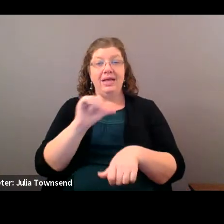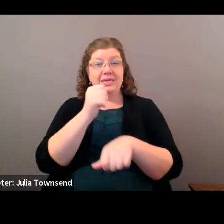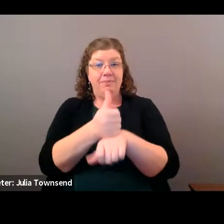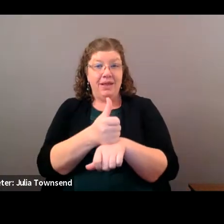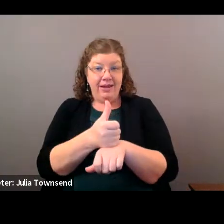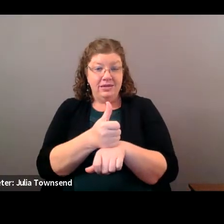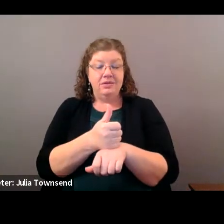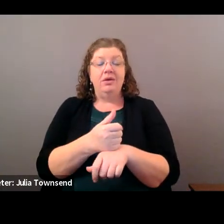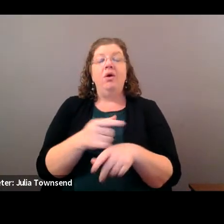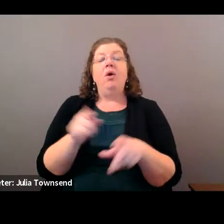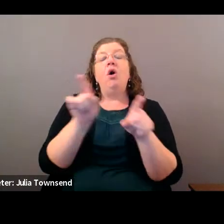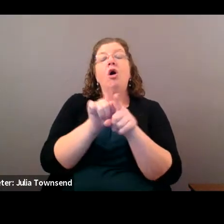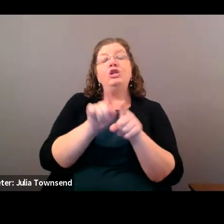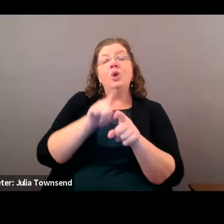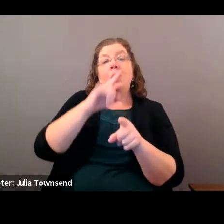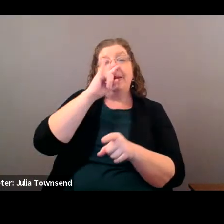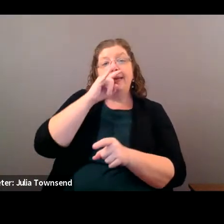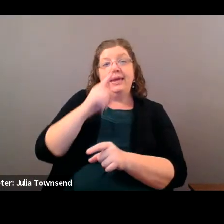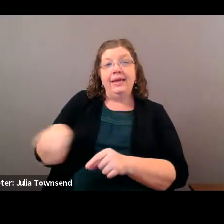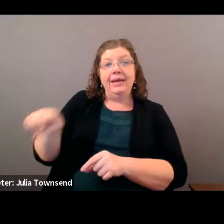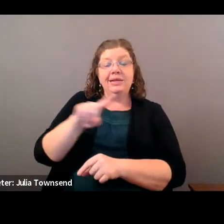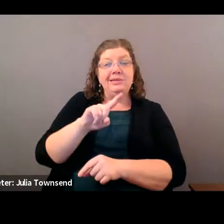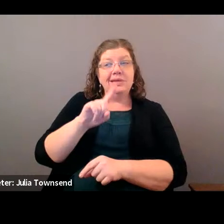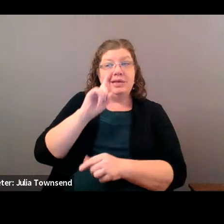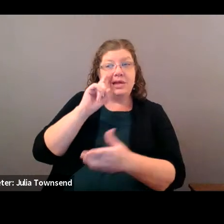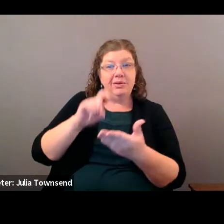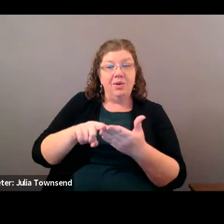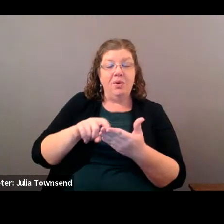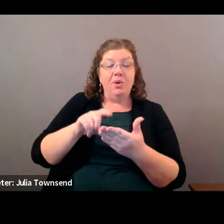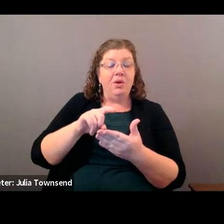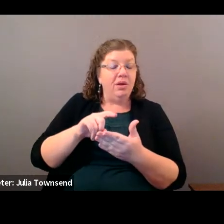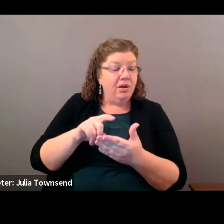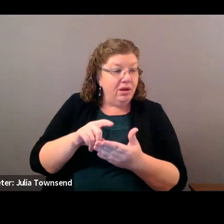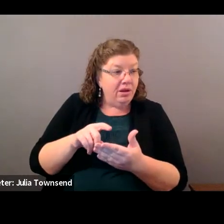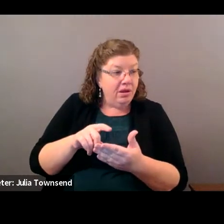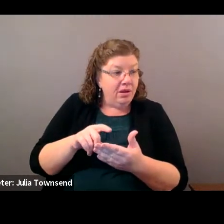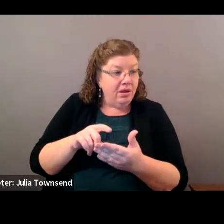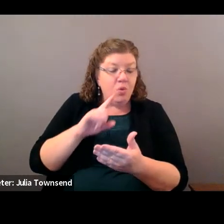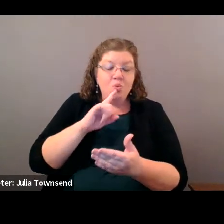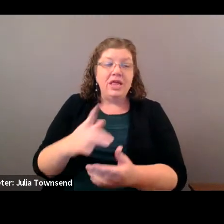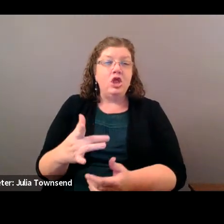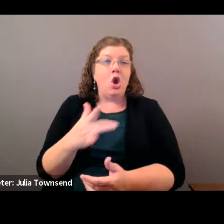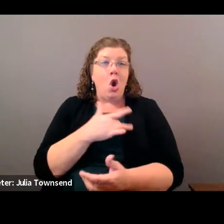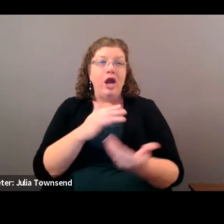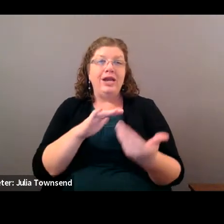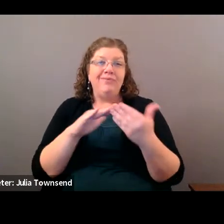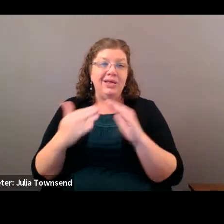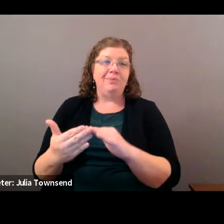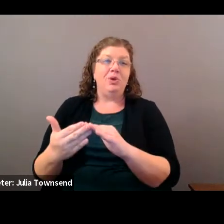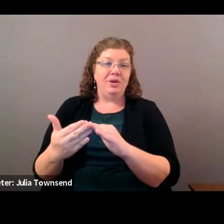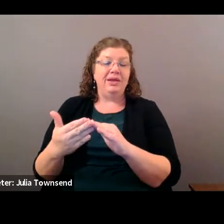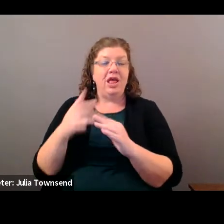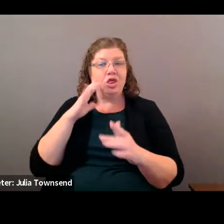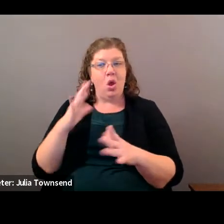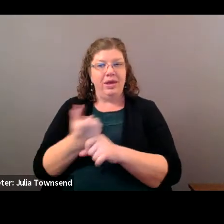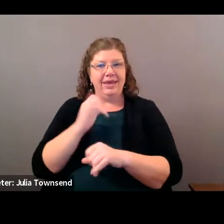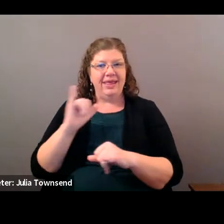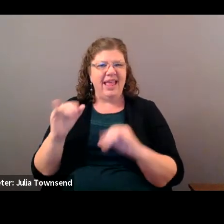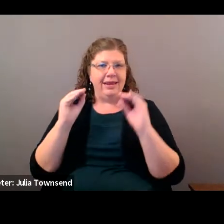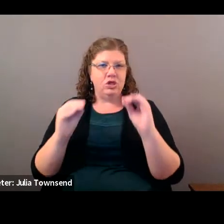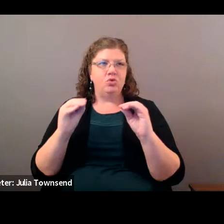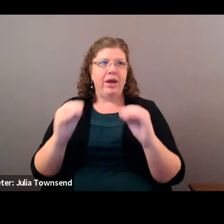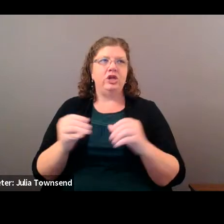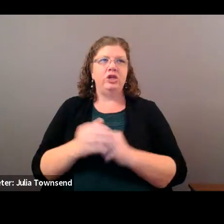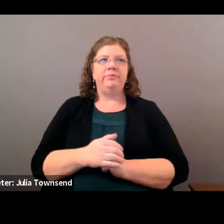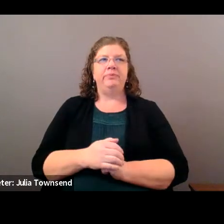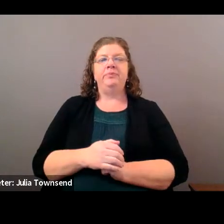And also the kids are, as I know that you're an arts community, so they're getting that instruction. The second